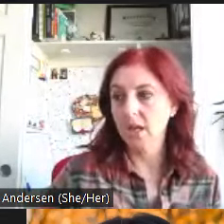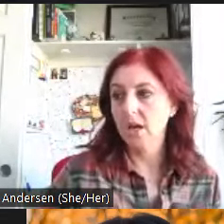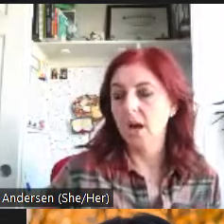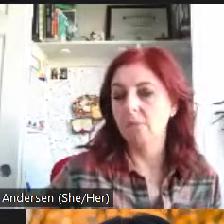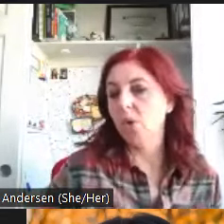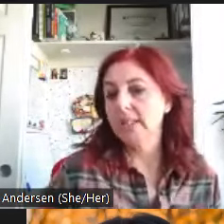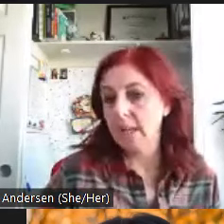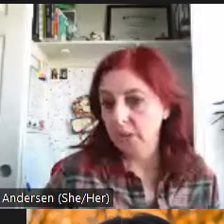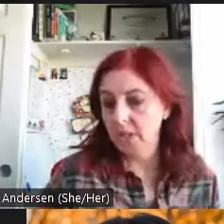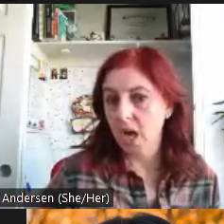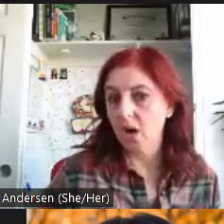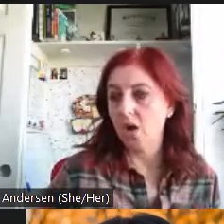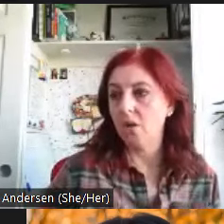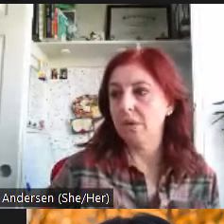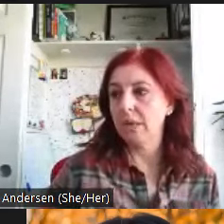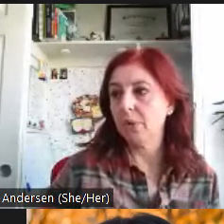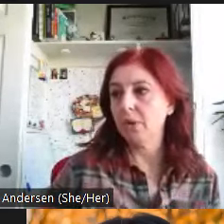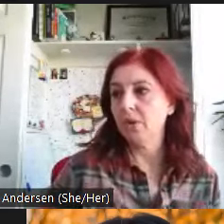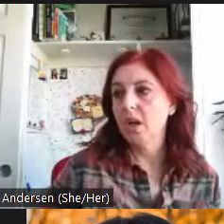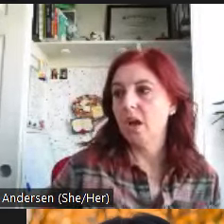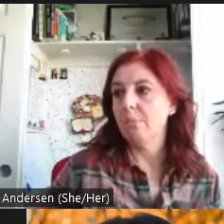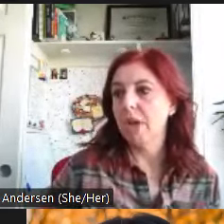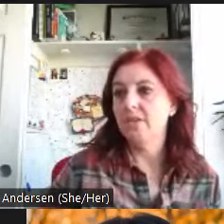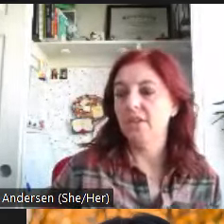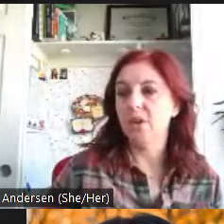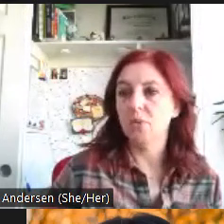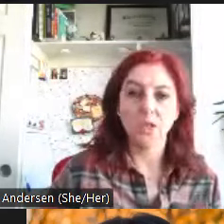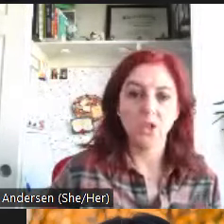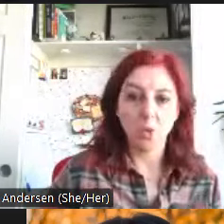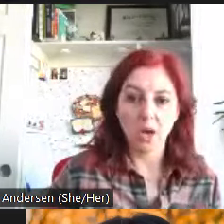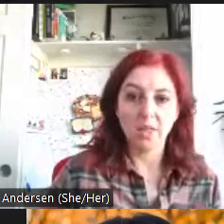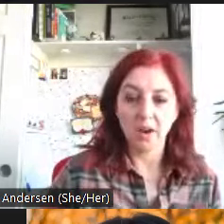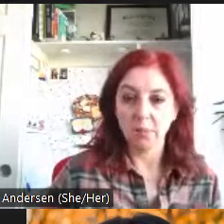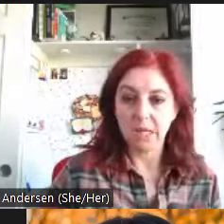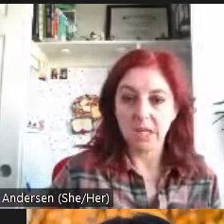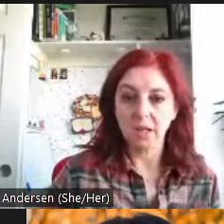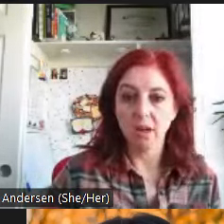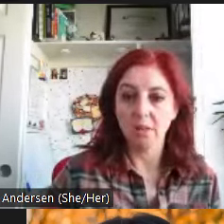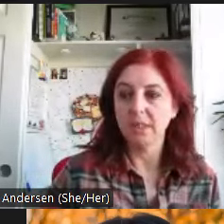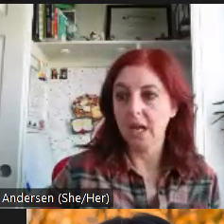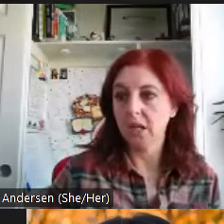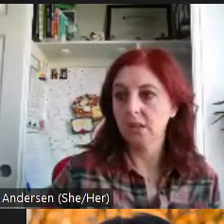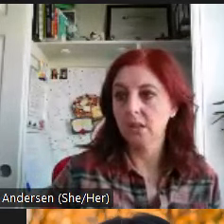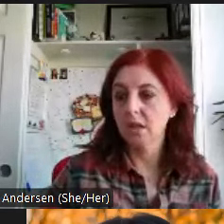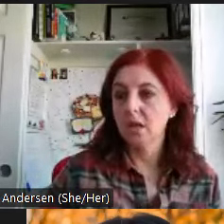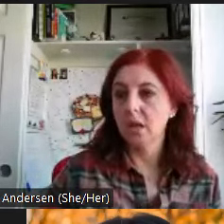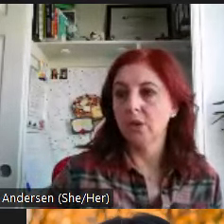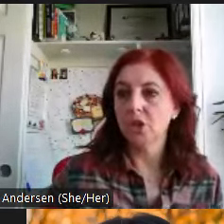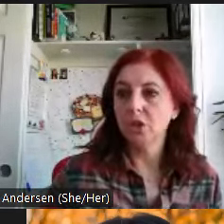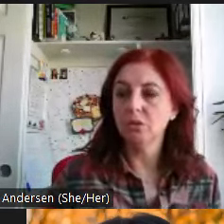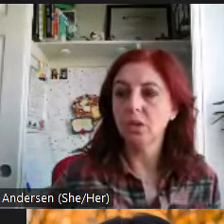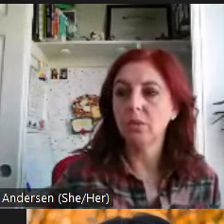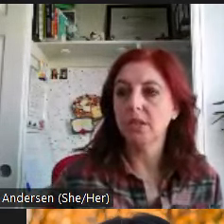supports. For example, not all people benefit from one-to-one therapy settings.